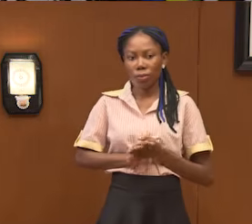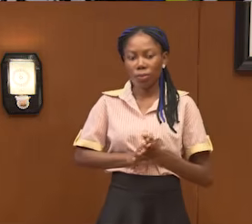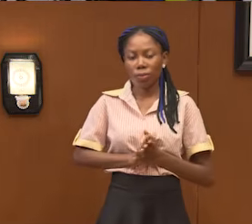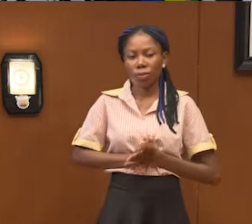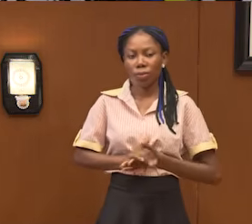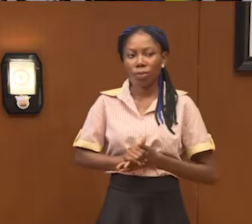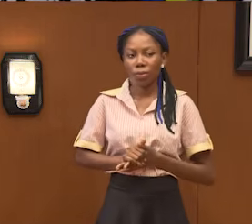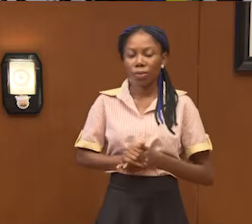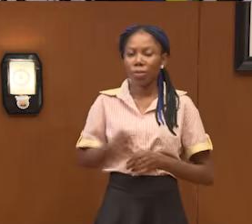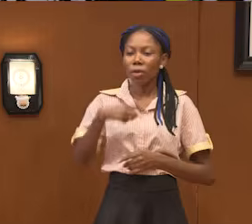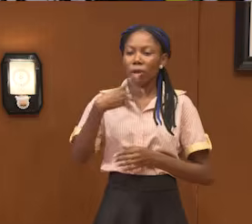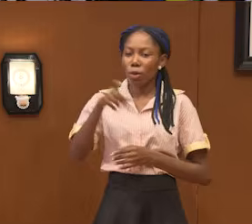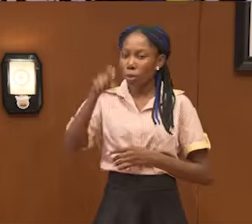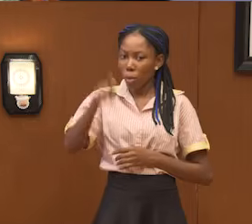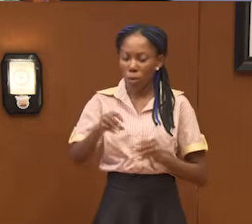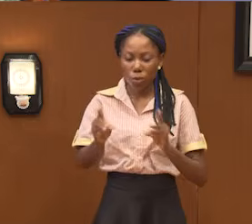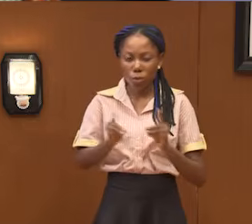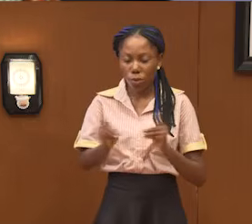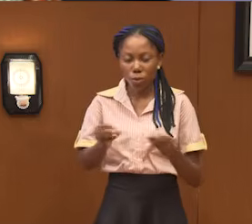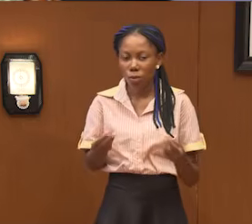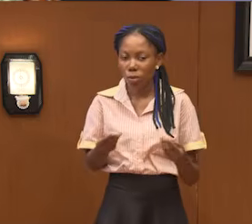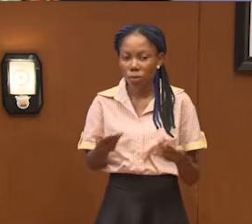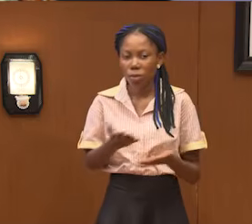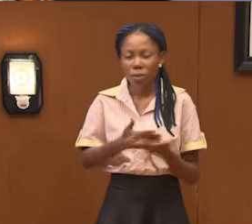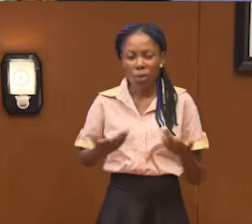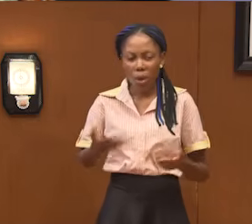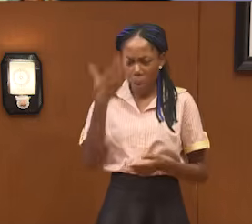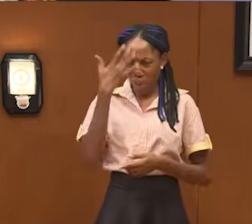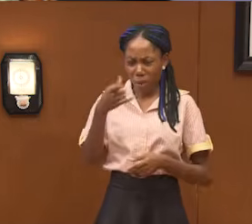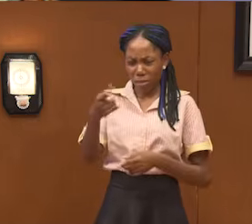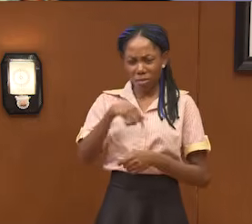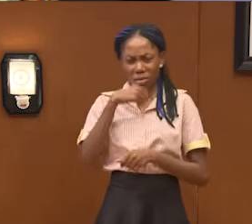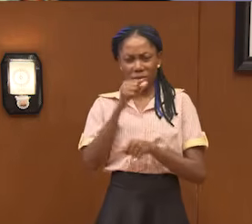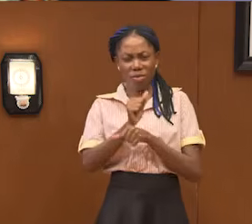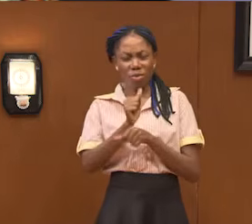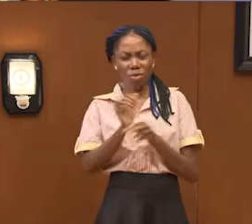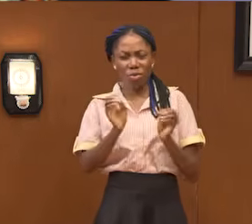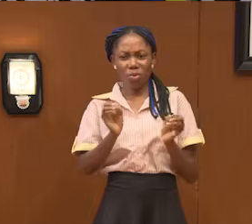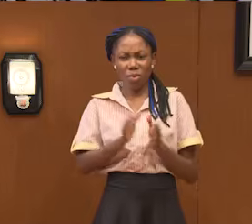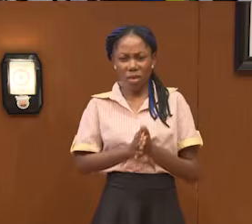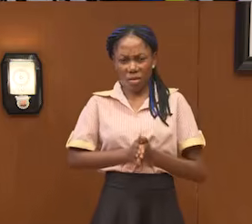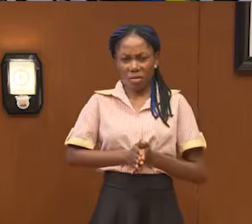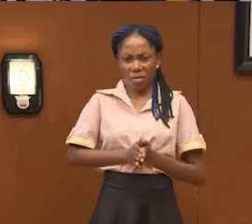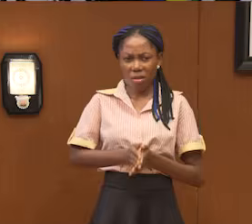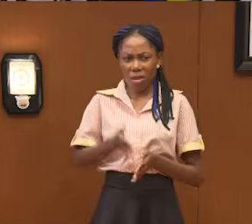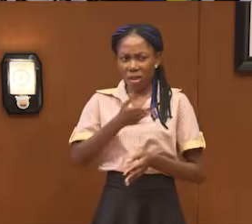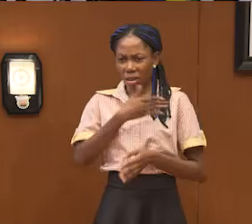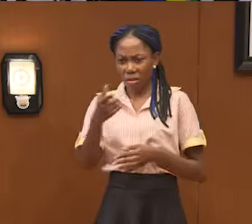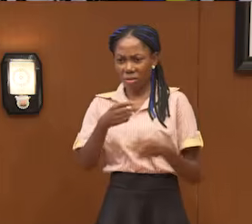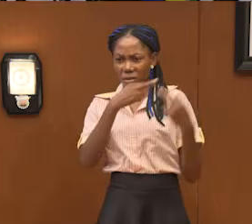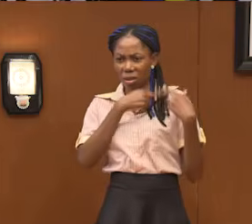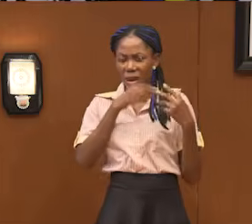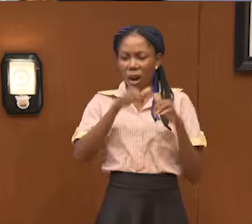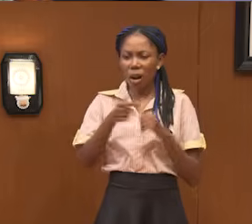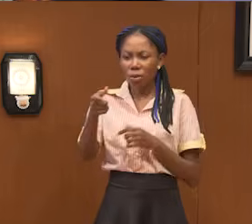Order. You need to do something. I will. If you tell me you are not doing anything and you are not living with him, so how do you want to